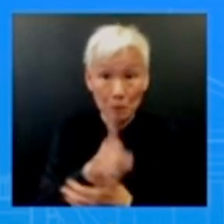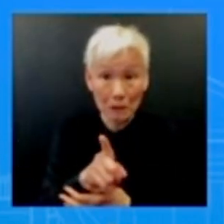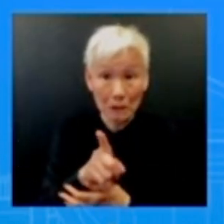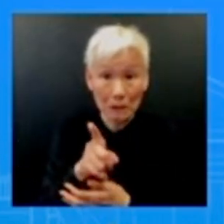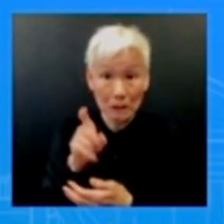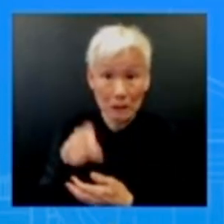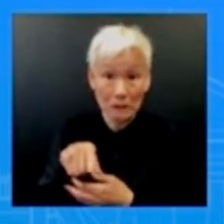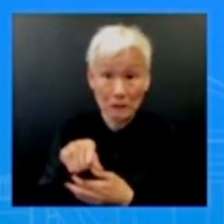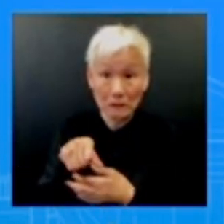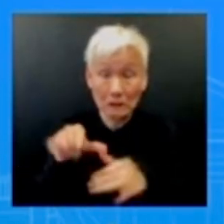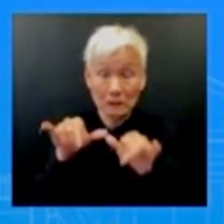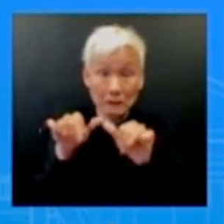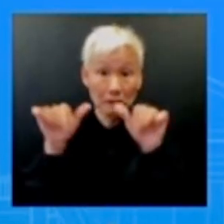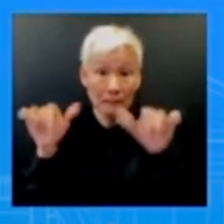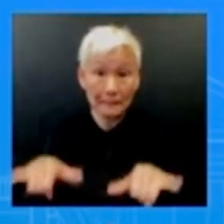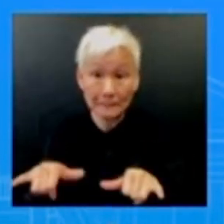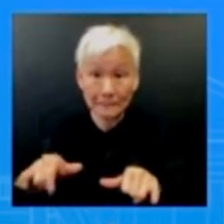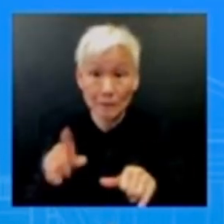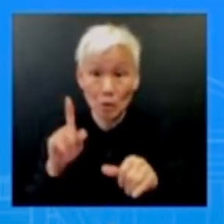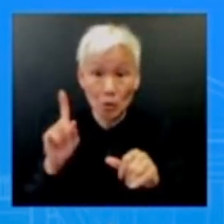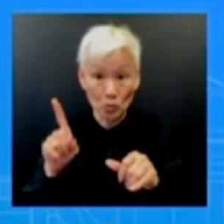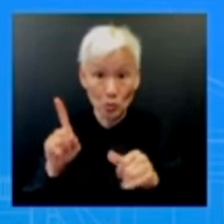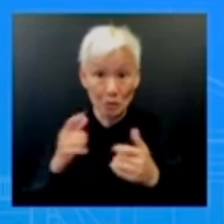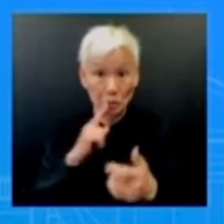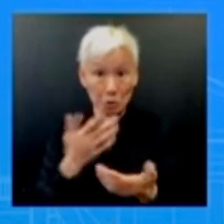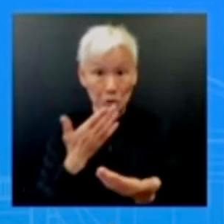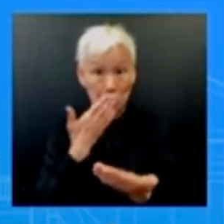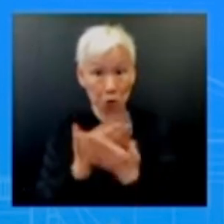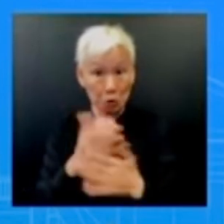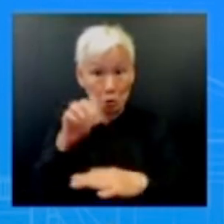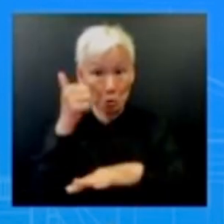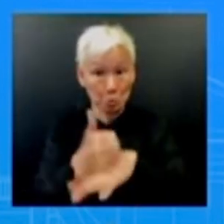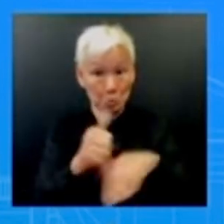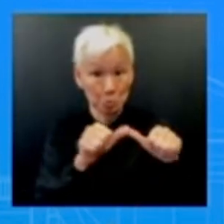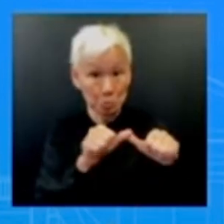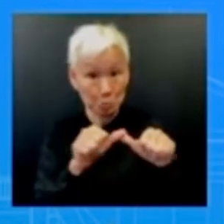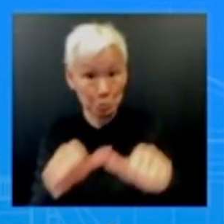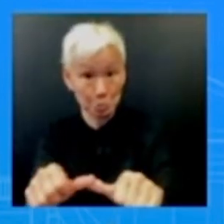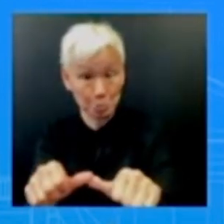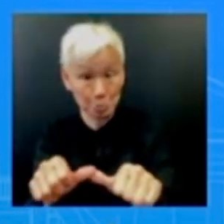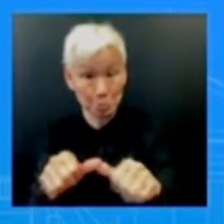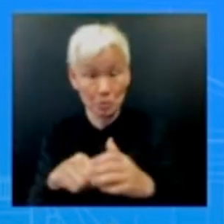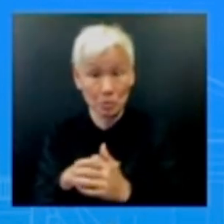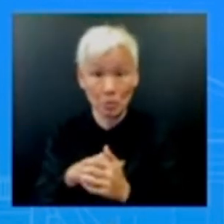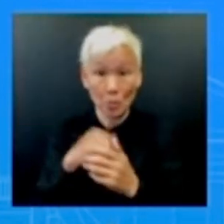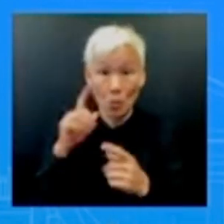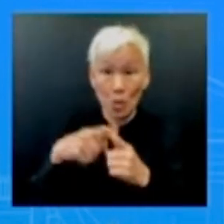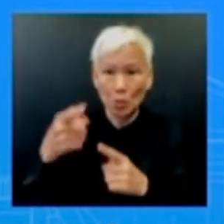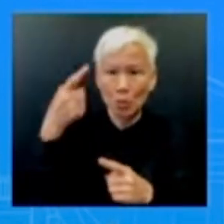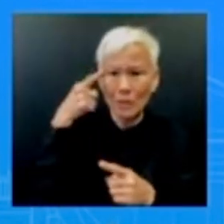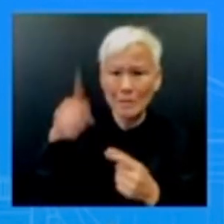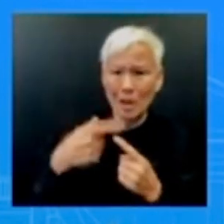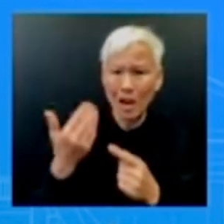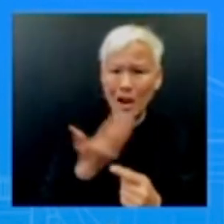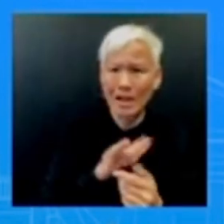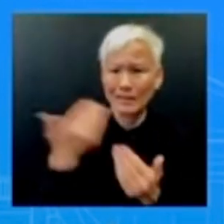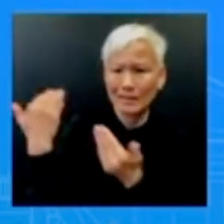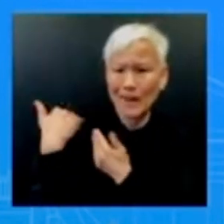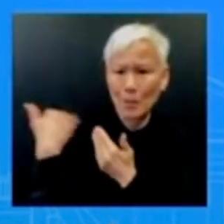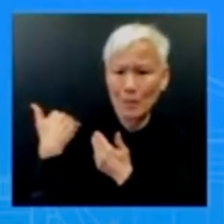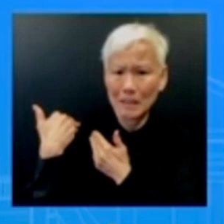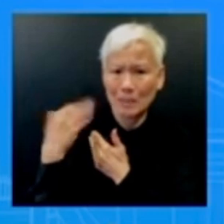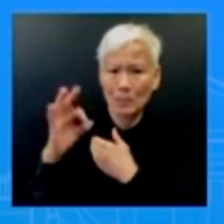going to be good to go from now on? So, look, when you think about the accountability that the president put forth just on